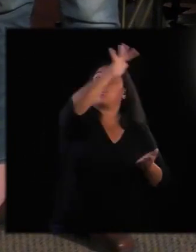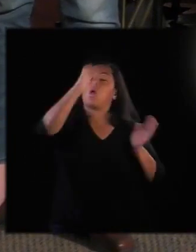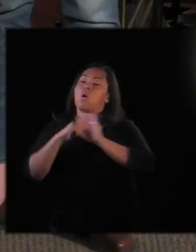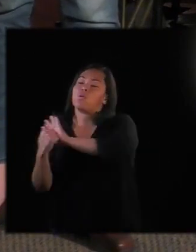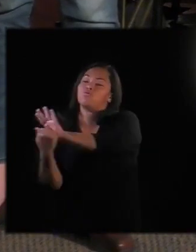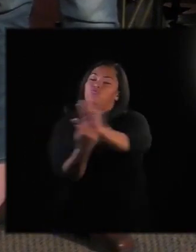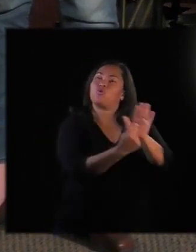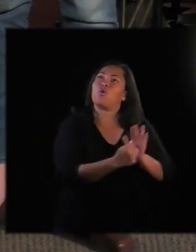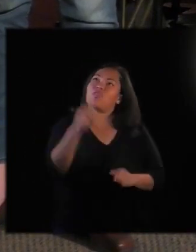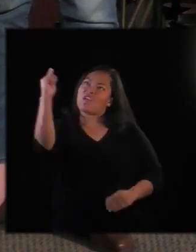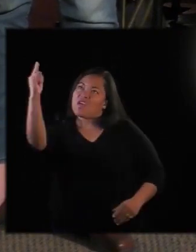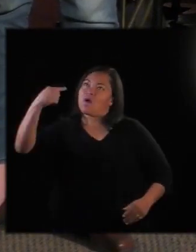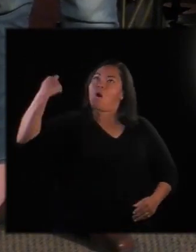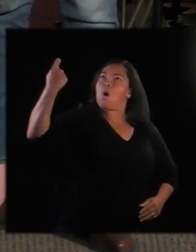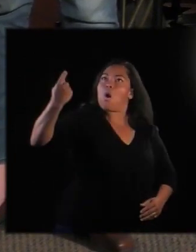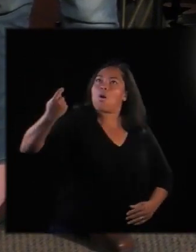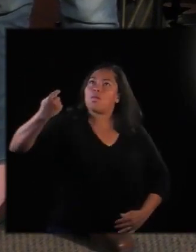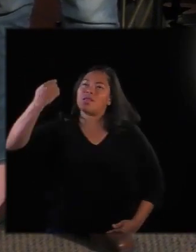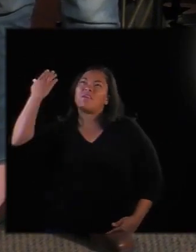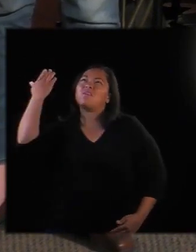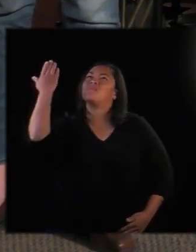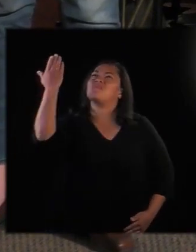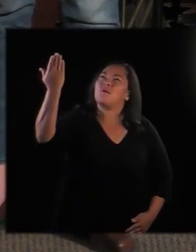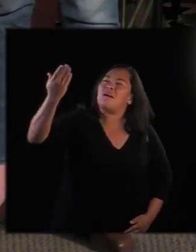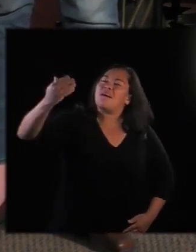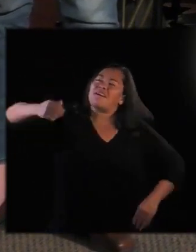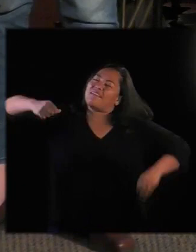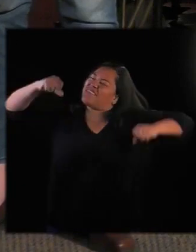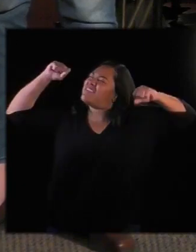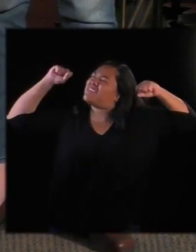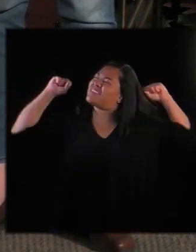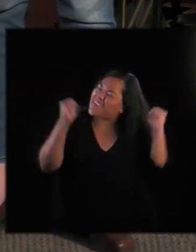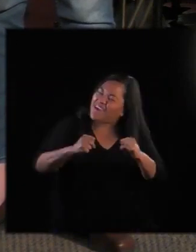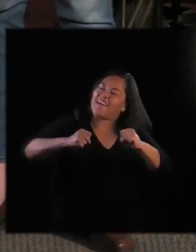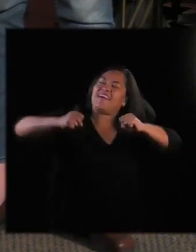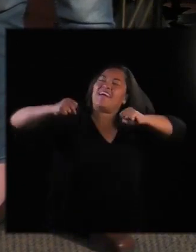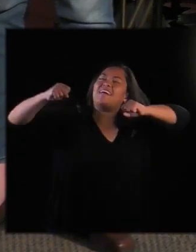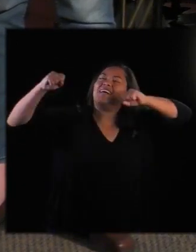glory. You're the only one who